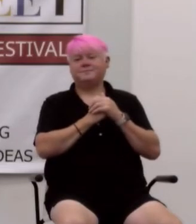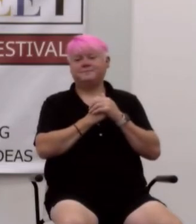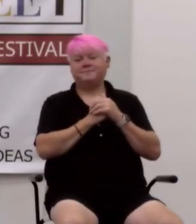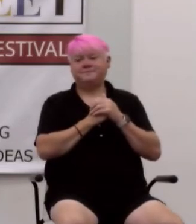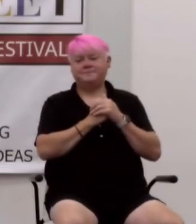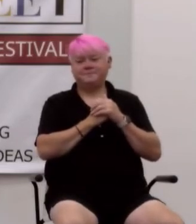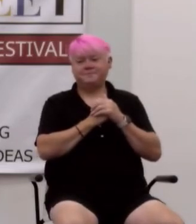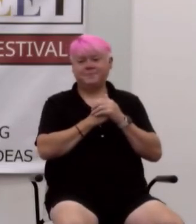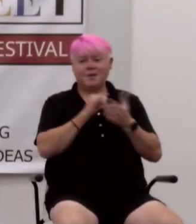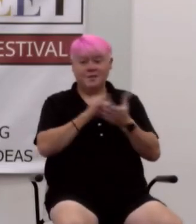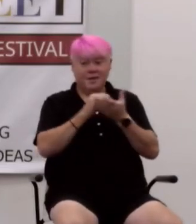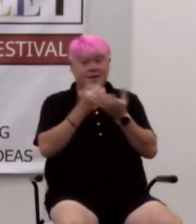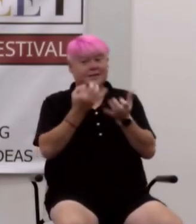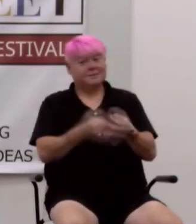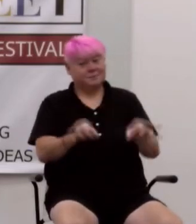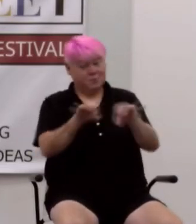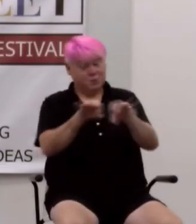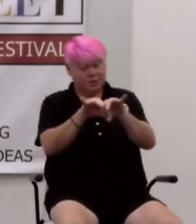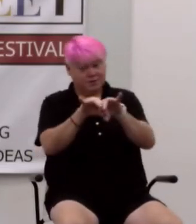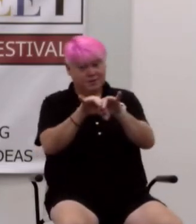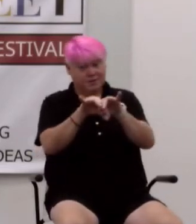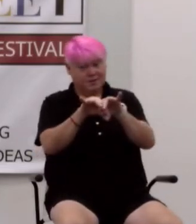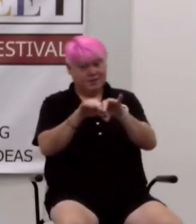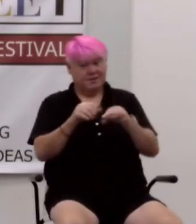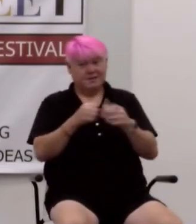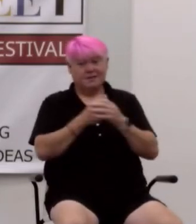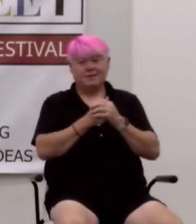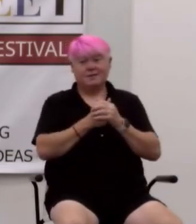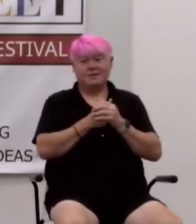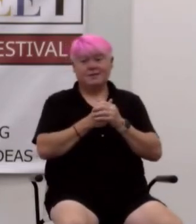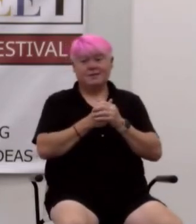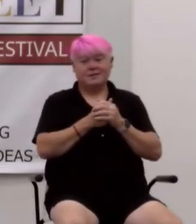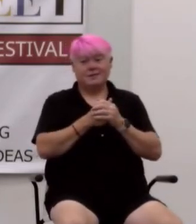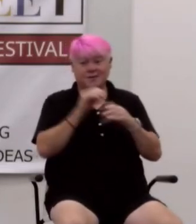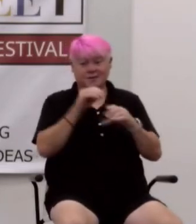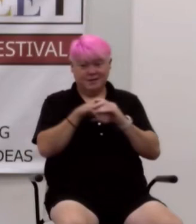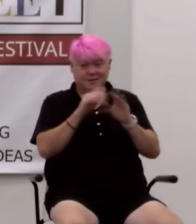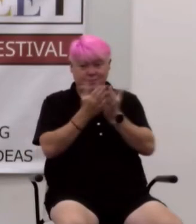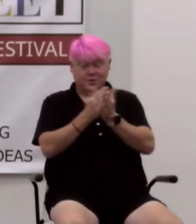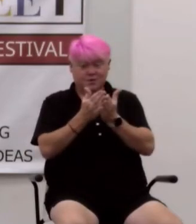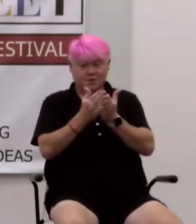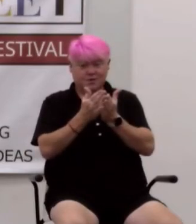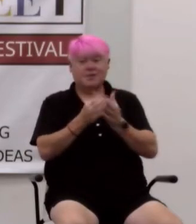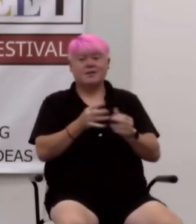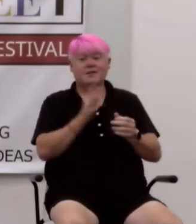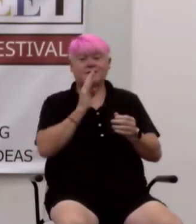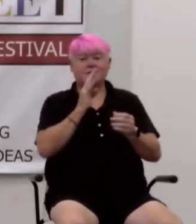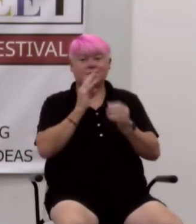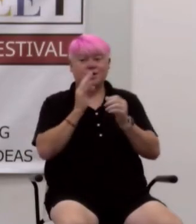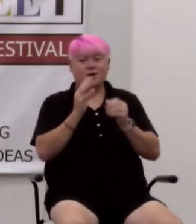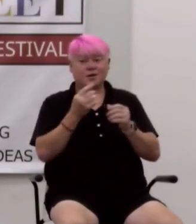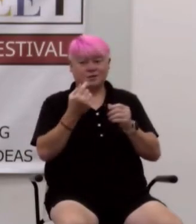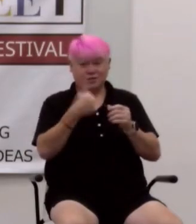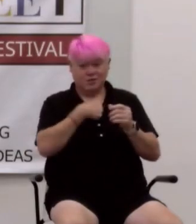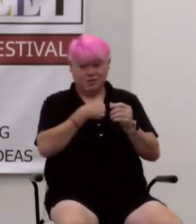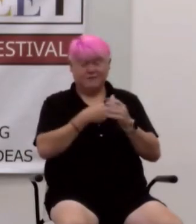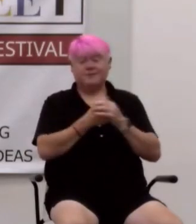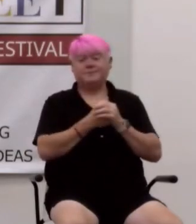That's really important, studying books that speak to you. So I hope that answers the